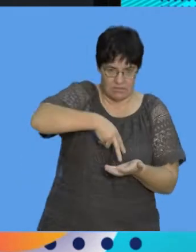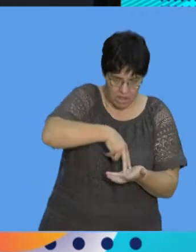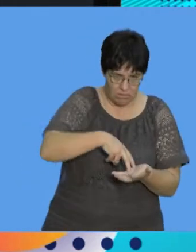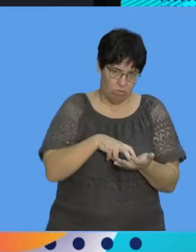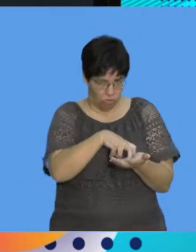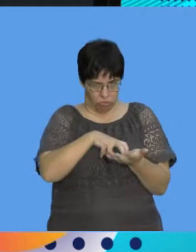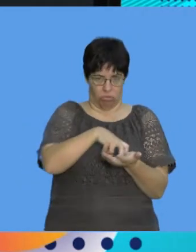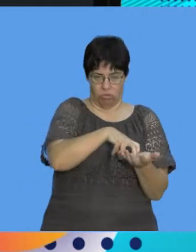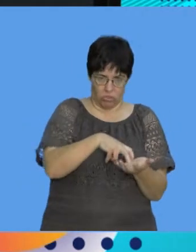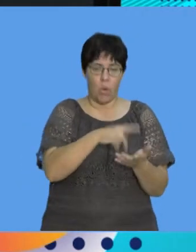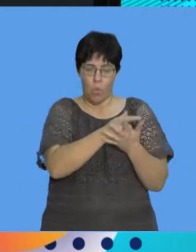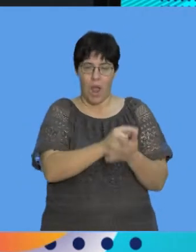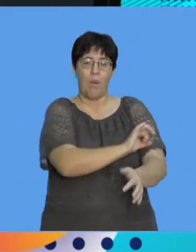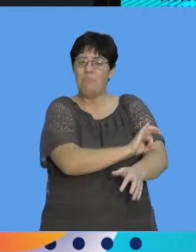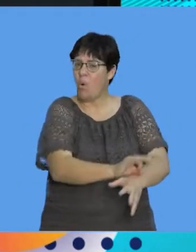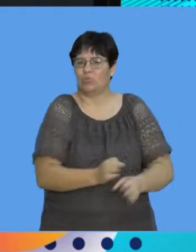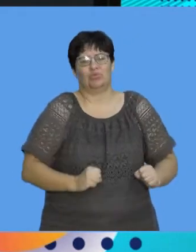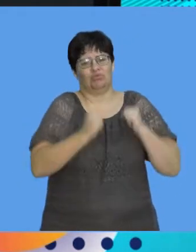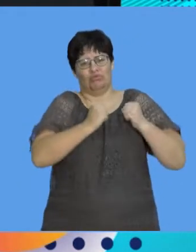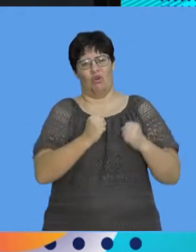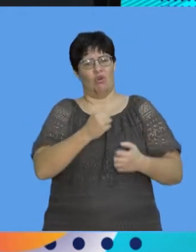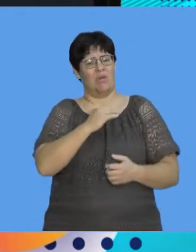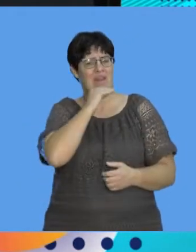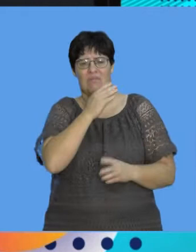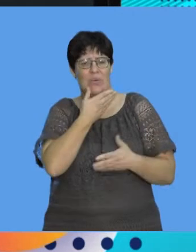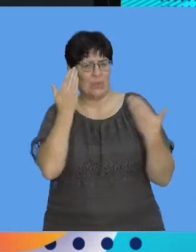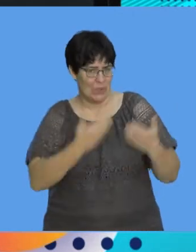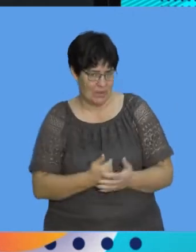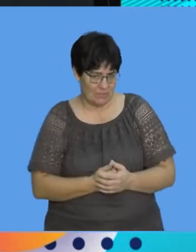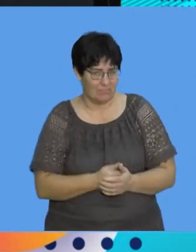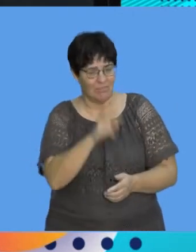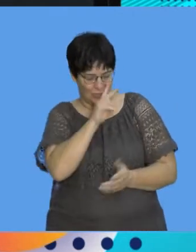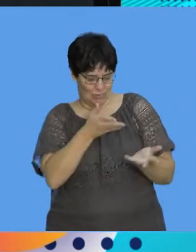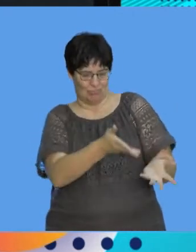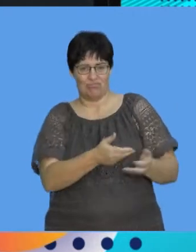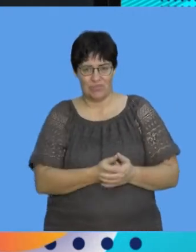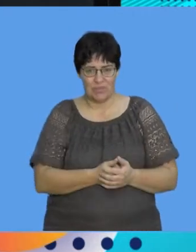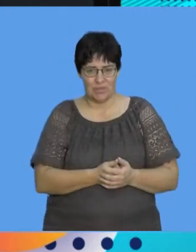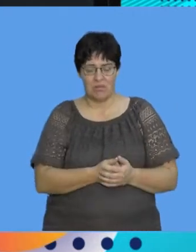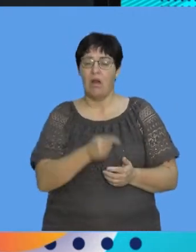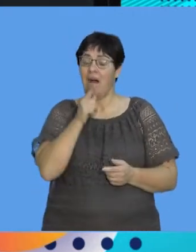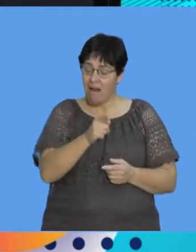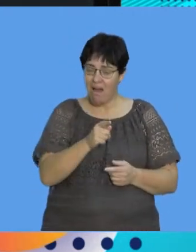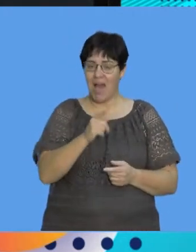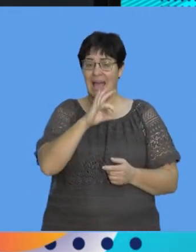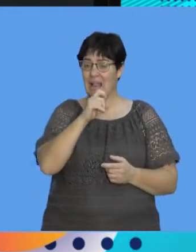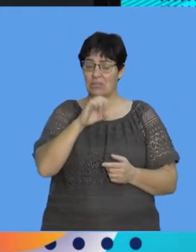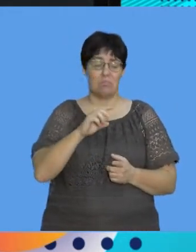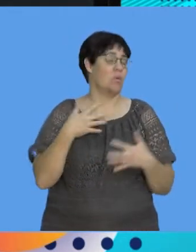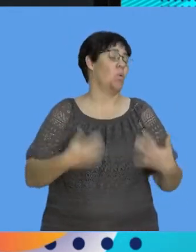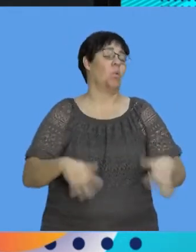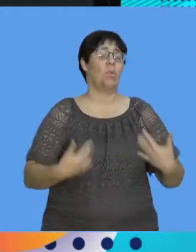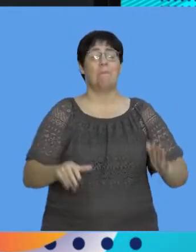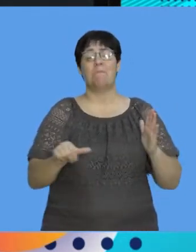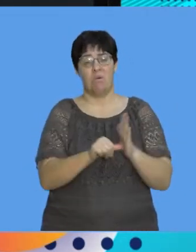all right, the little boy's legs, all right, they're going to bend, and he's going to look like that. So calcium, really